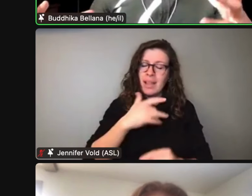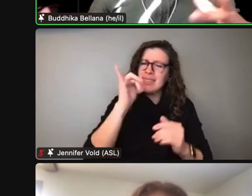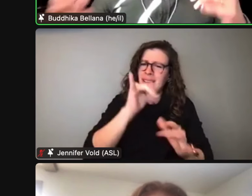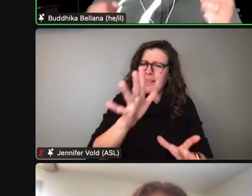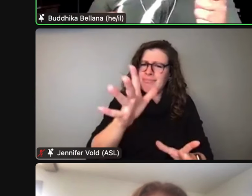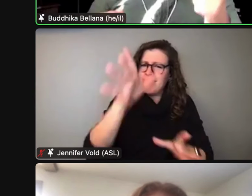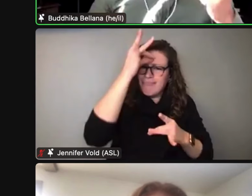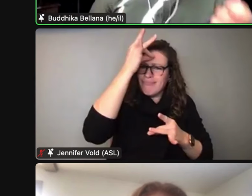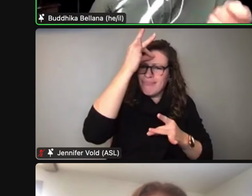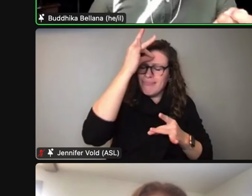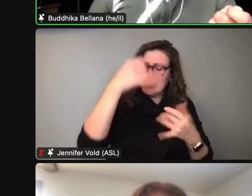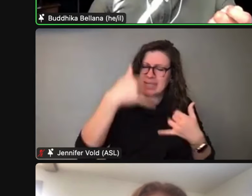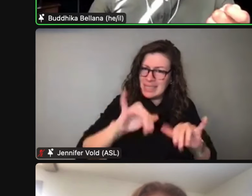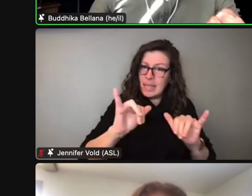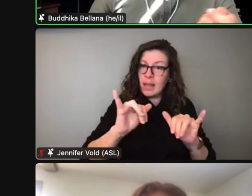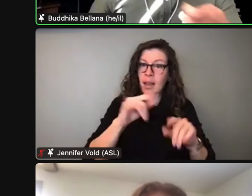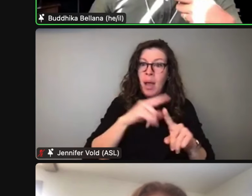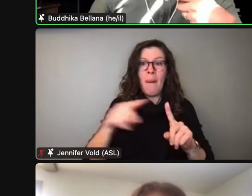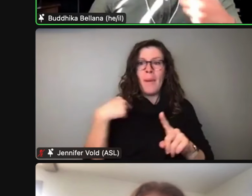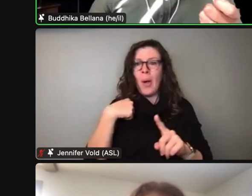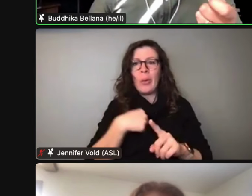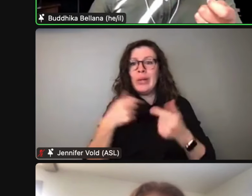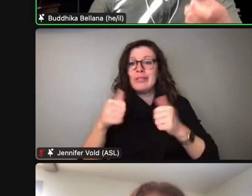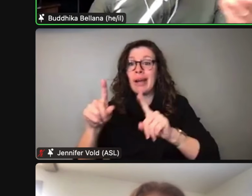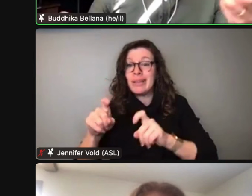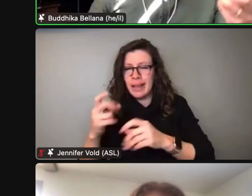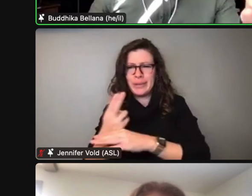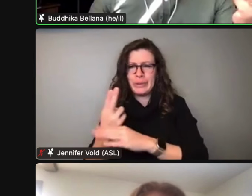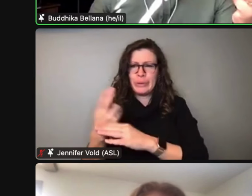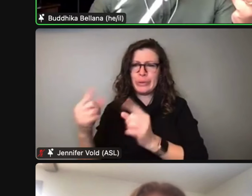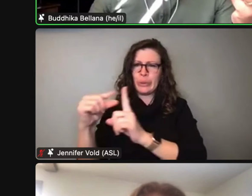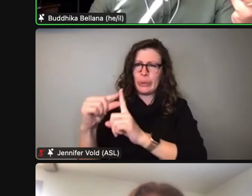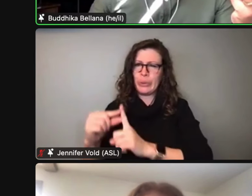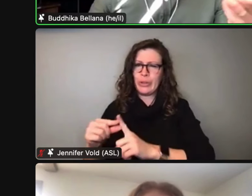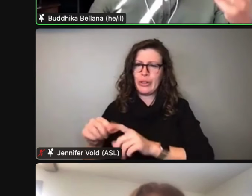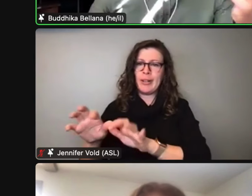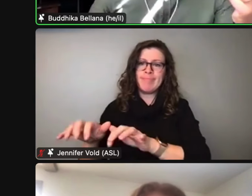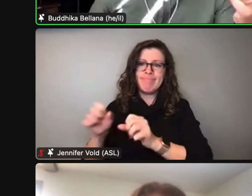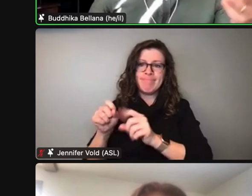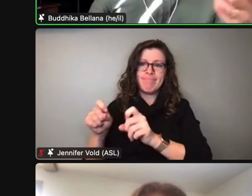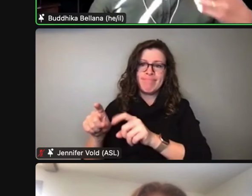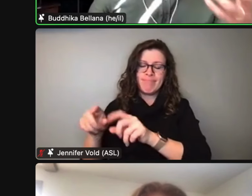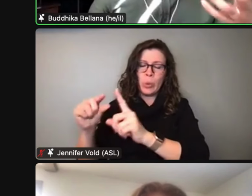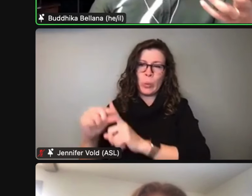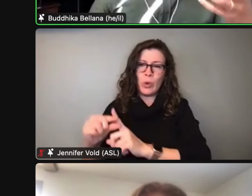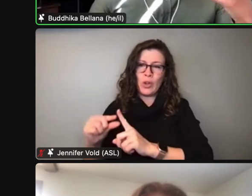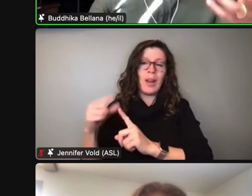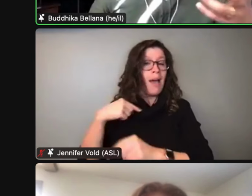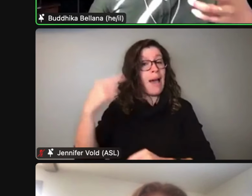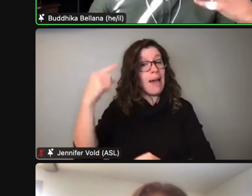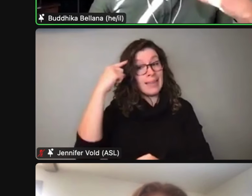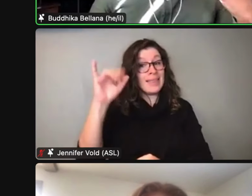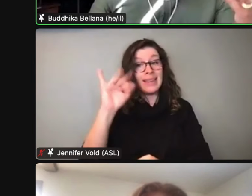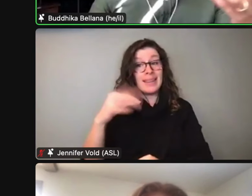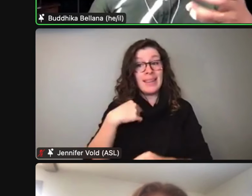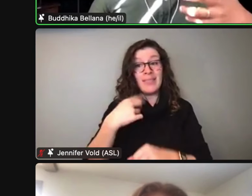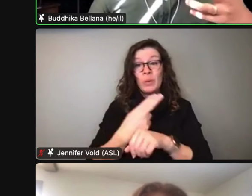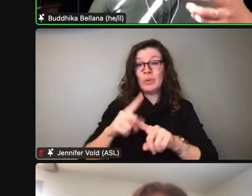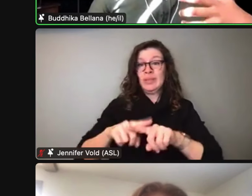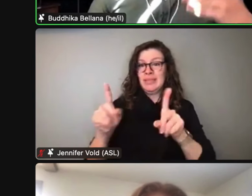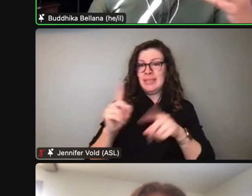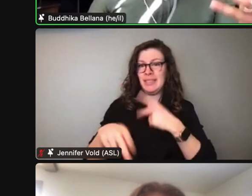is in. But we're tapping into it using a free word association task. So I think if we were able to use maybe some more